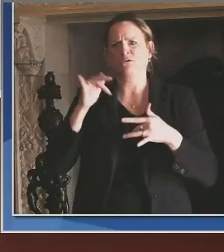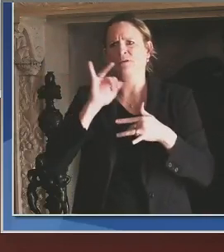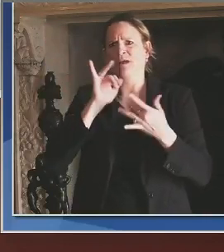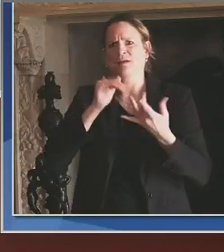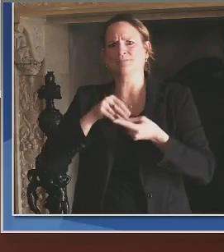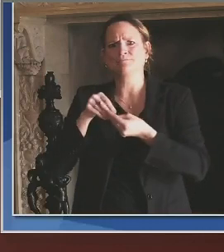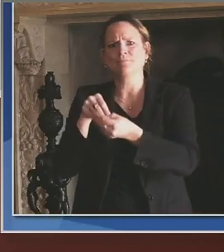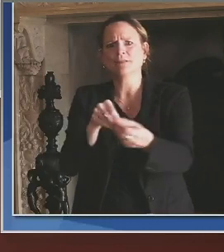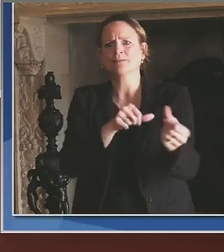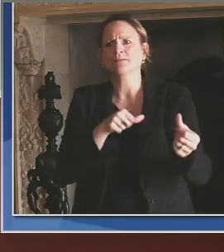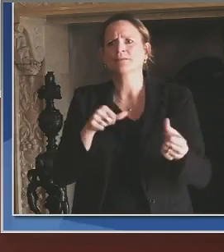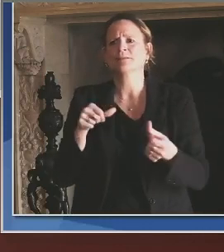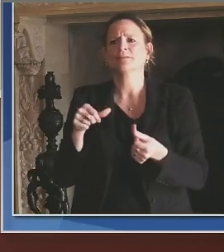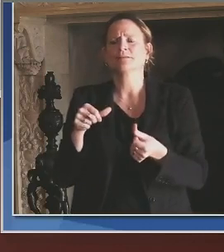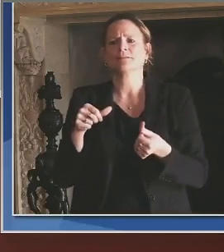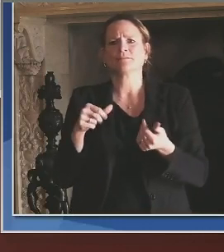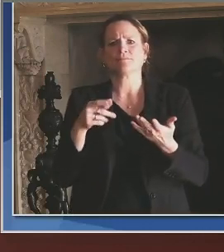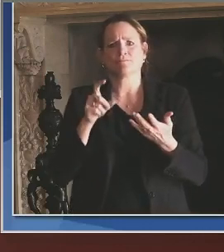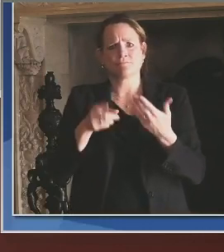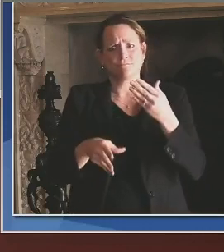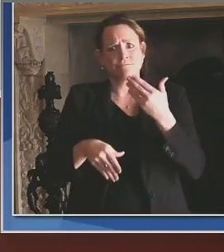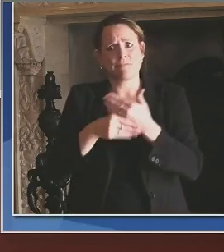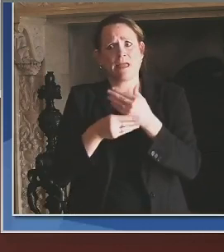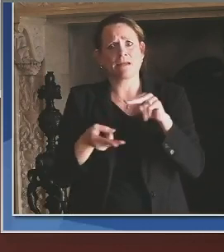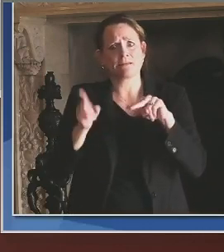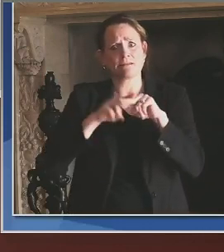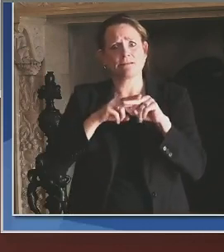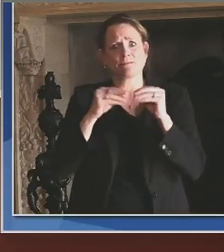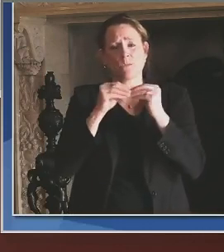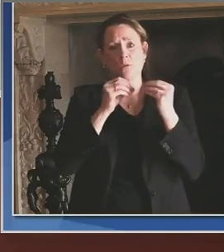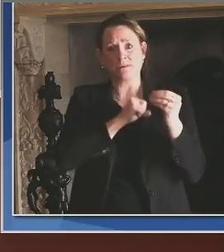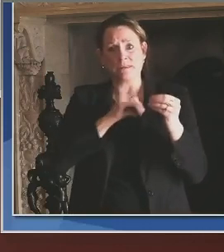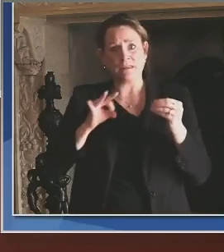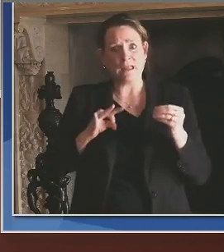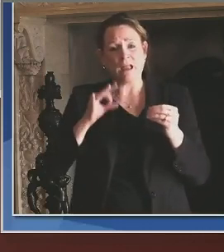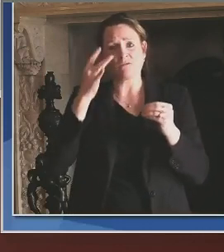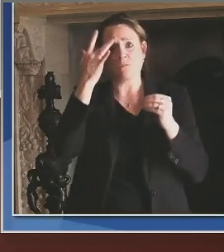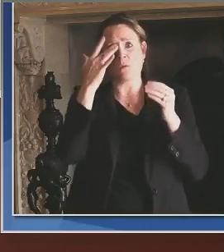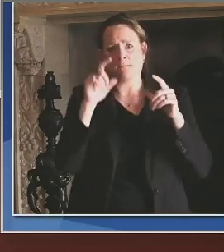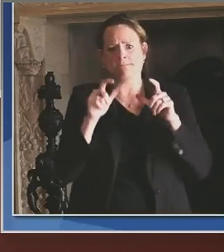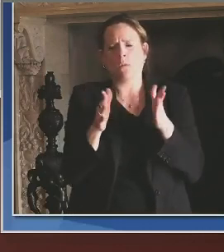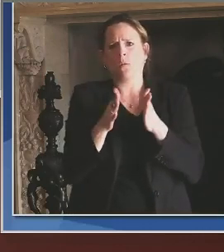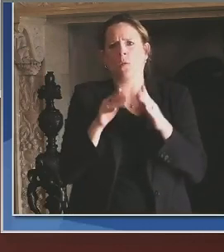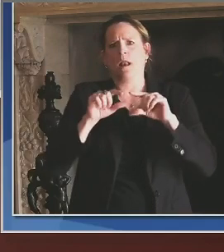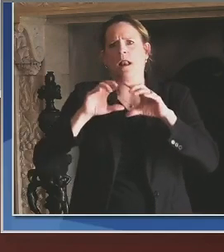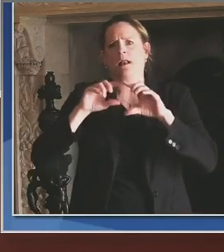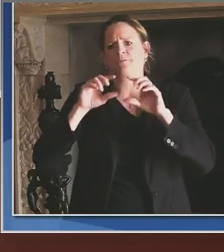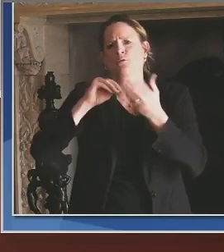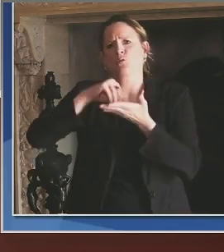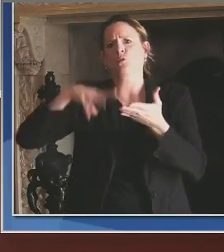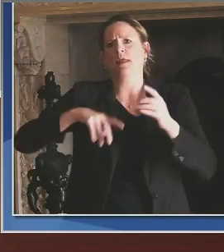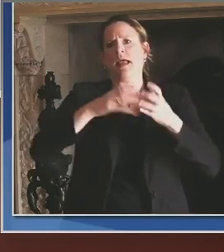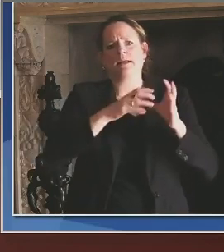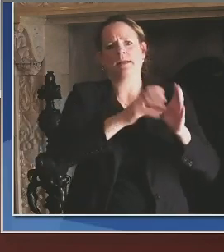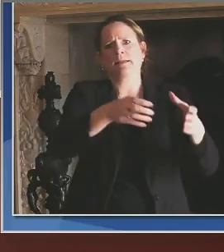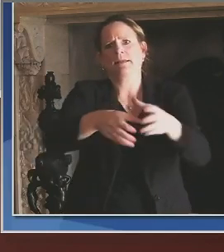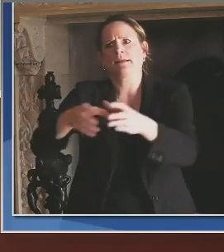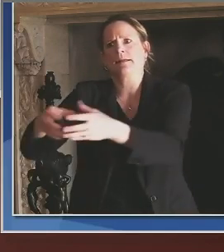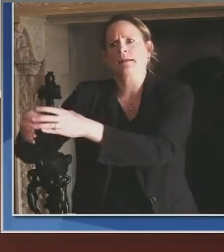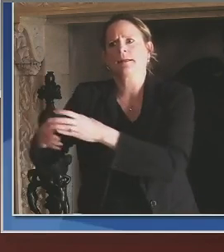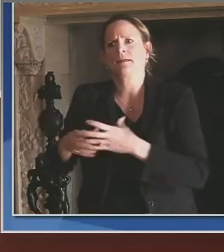smaller classes and tech and that sort of thing. Is there anything that you support, Governor, as